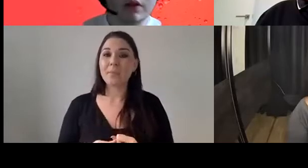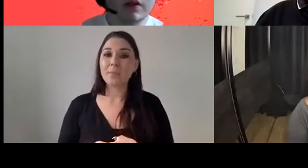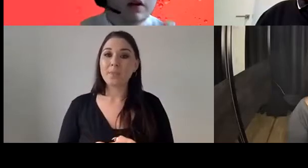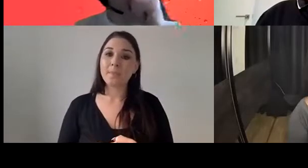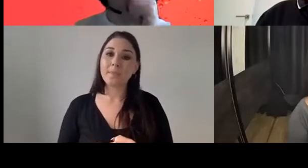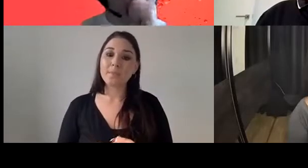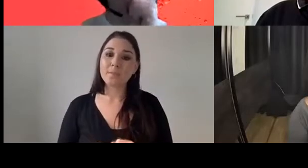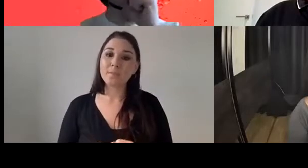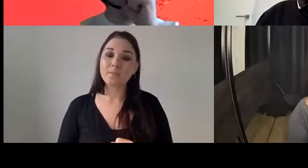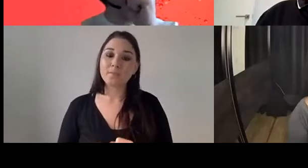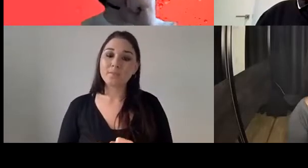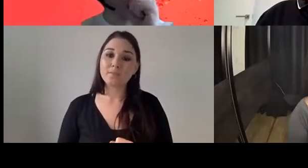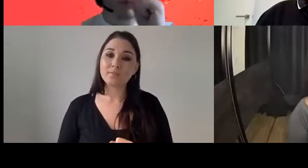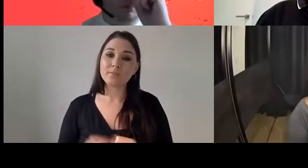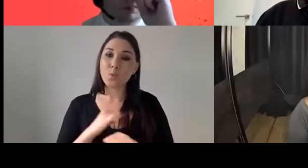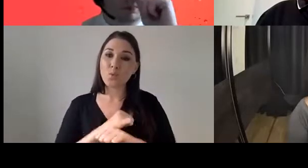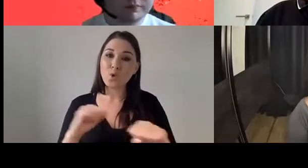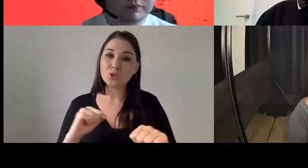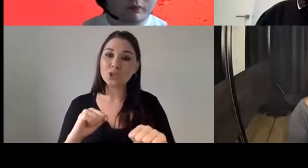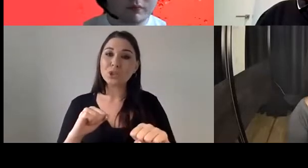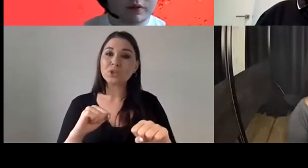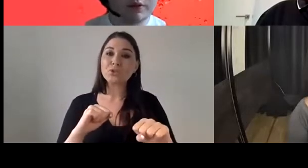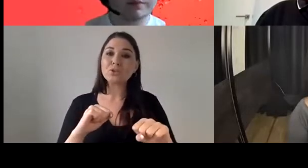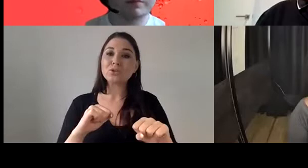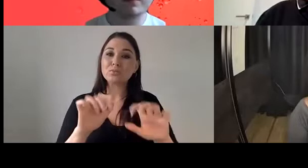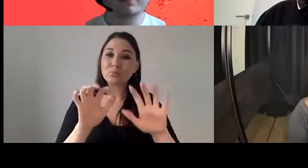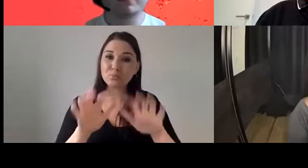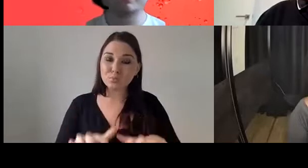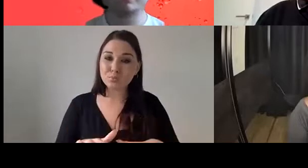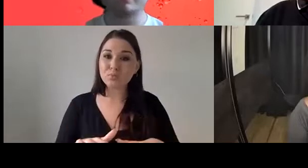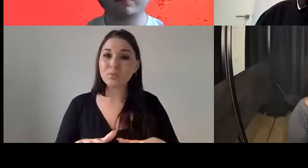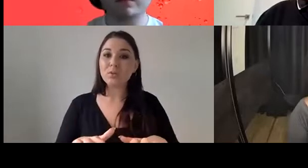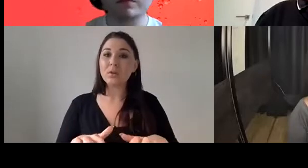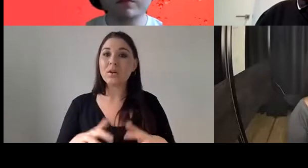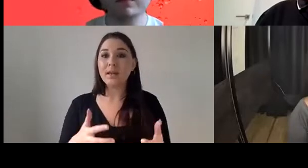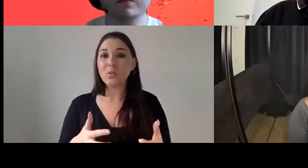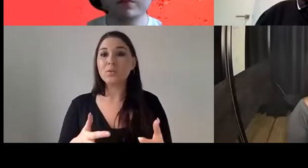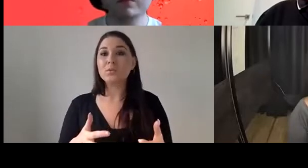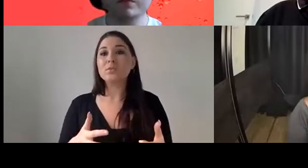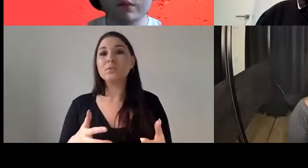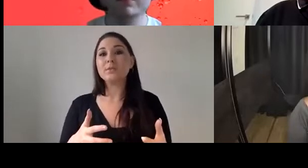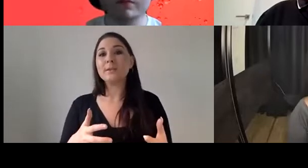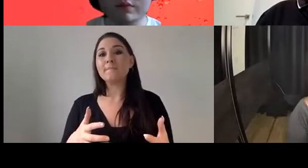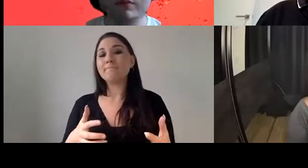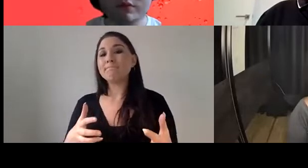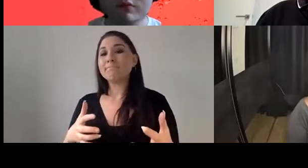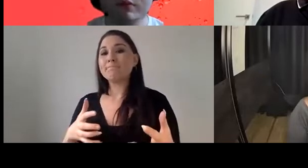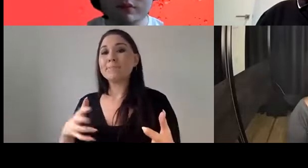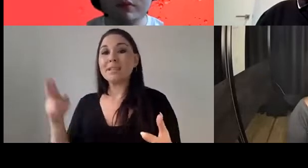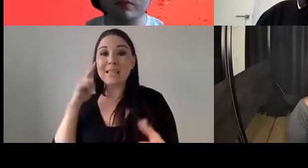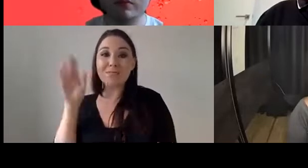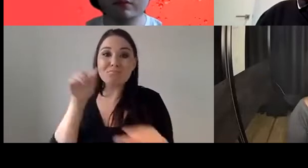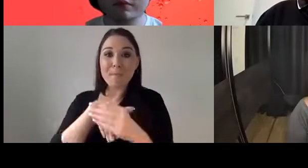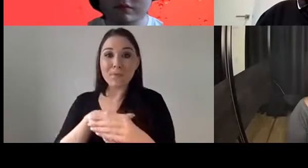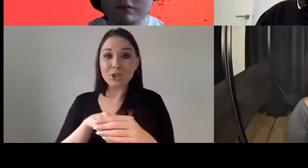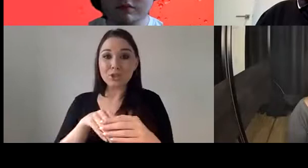it wasn't just textbook rhetoric they were giving us. They were deaf members of the team who were there, who crystal